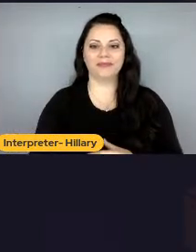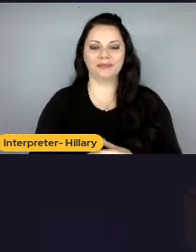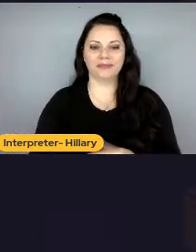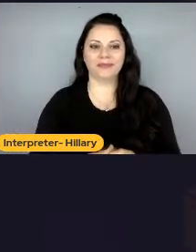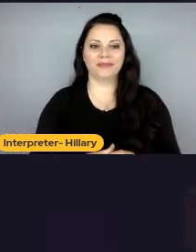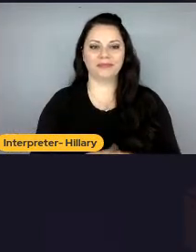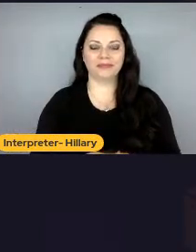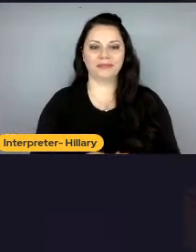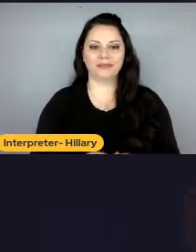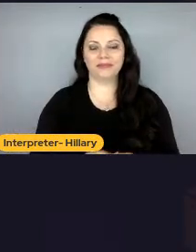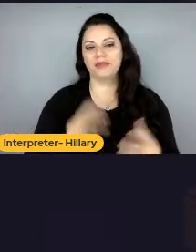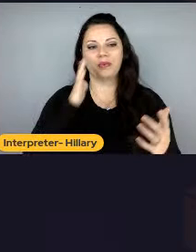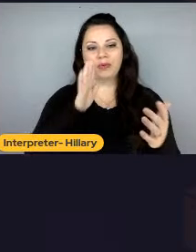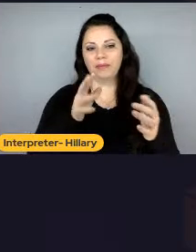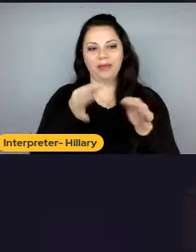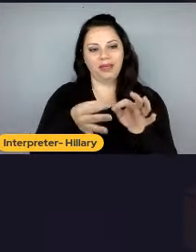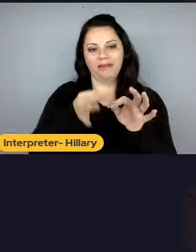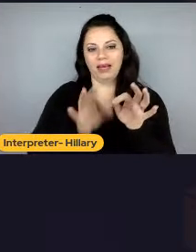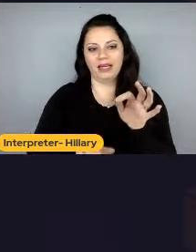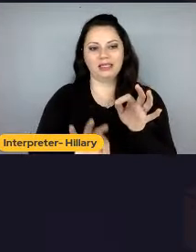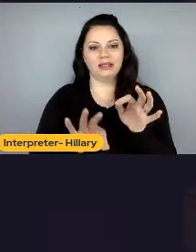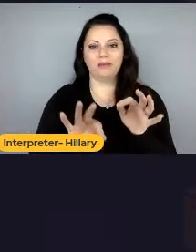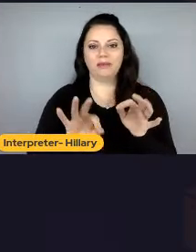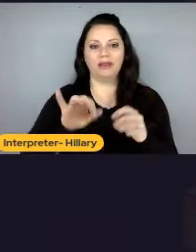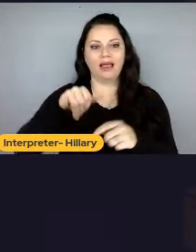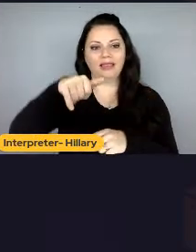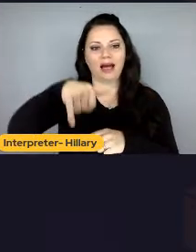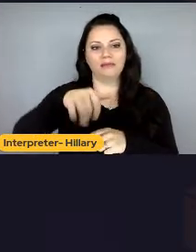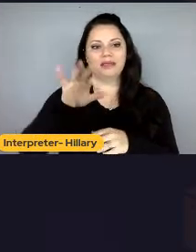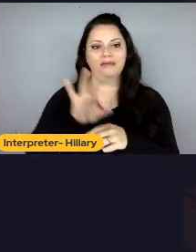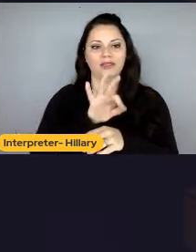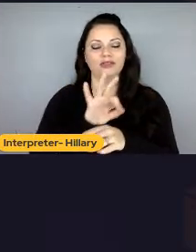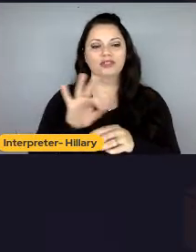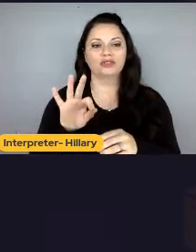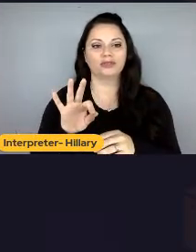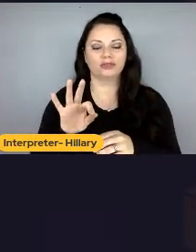and it will be just a very simple lambda function that